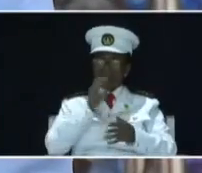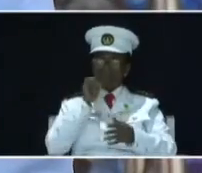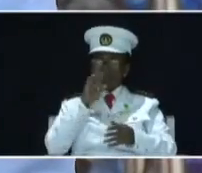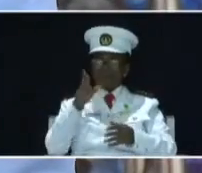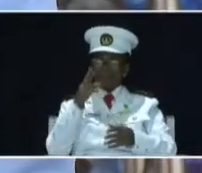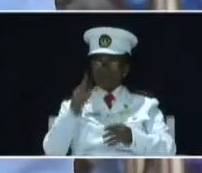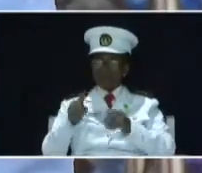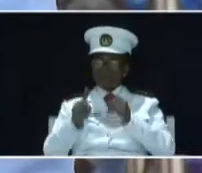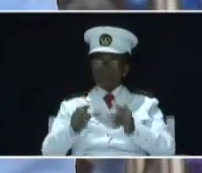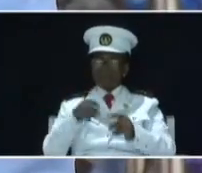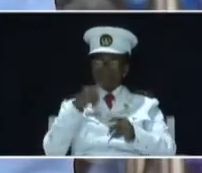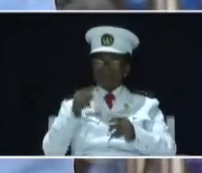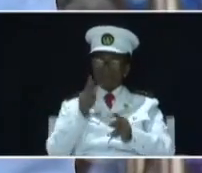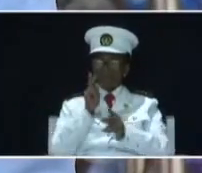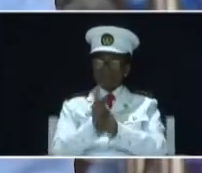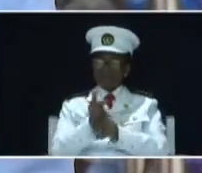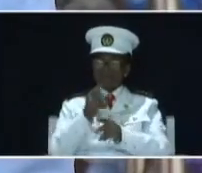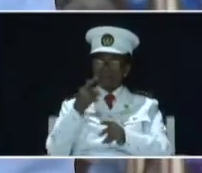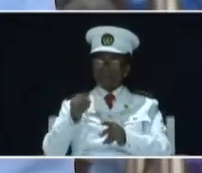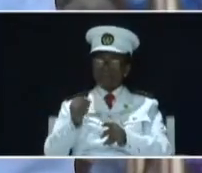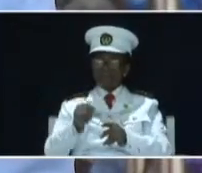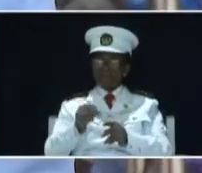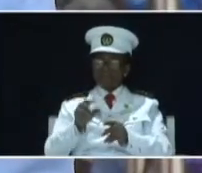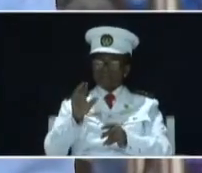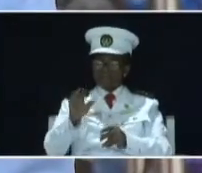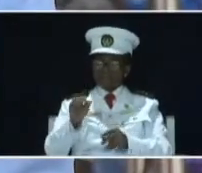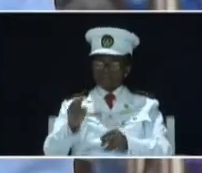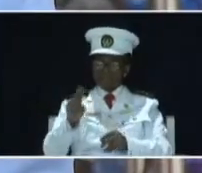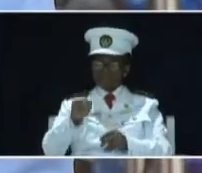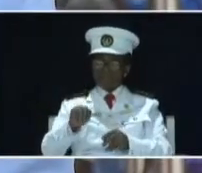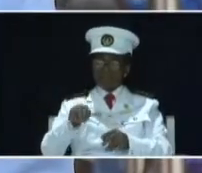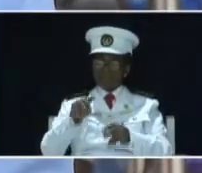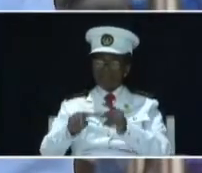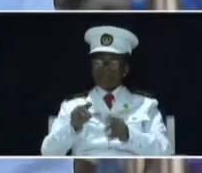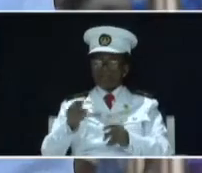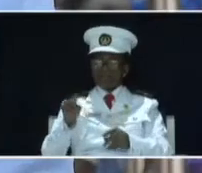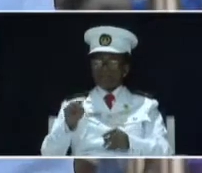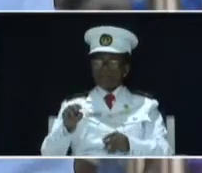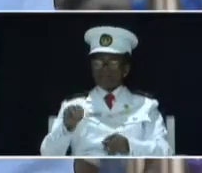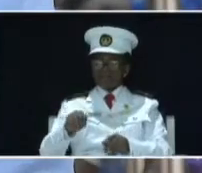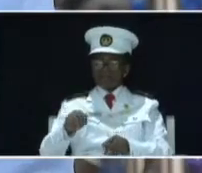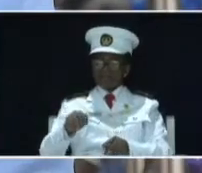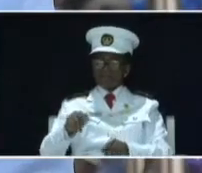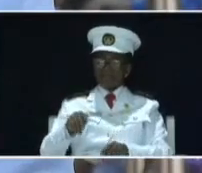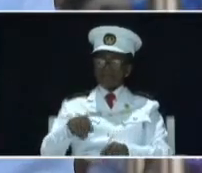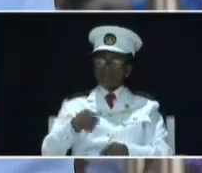They earn their living there. They are called the staff.